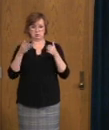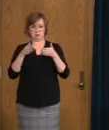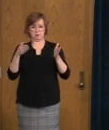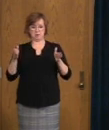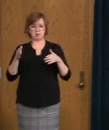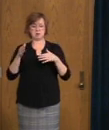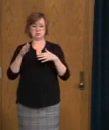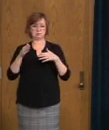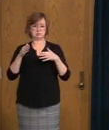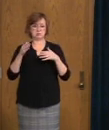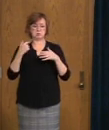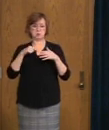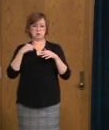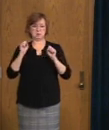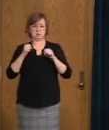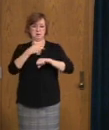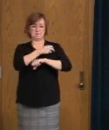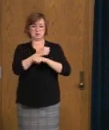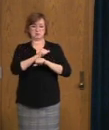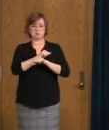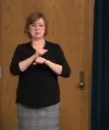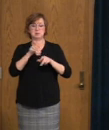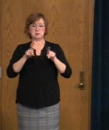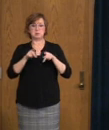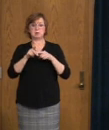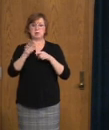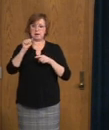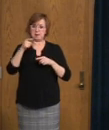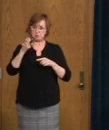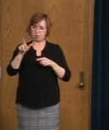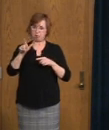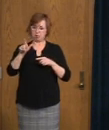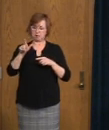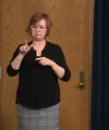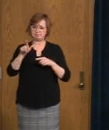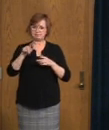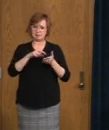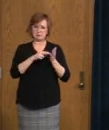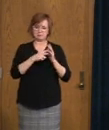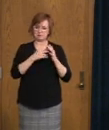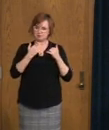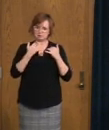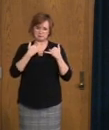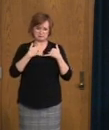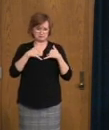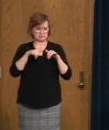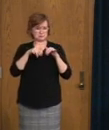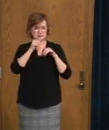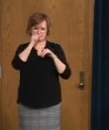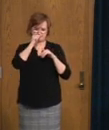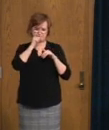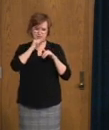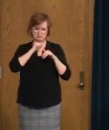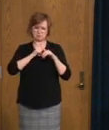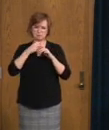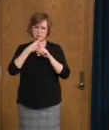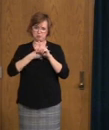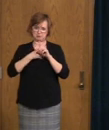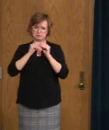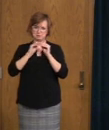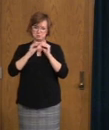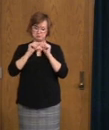underlies the need, as Dr. Shahab has said, for us to continue to take precautions seriously. We must all continue to follow public health orders while the vaccination program